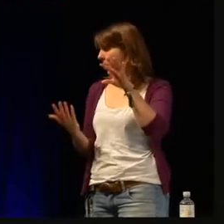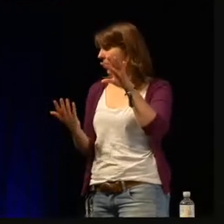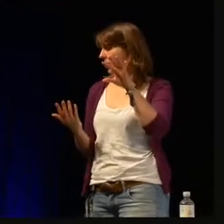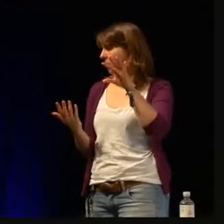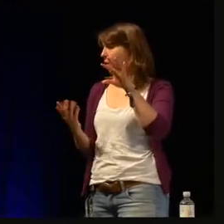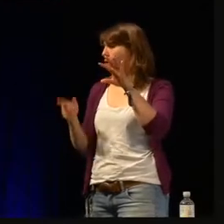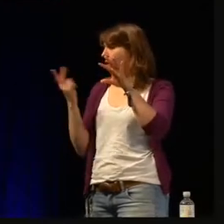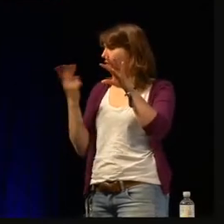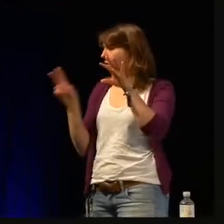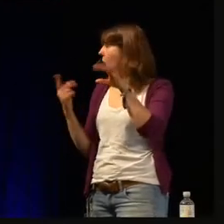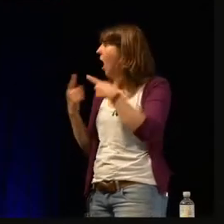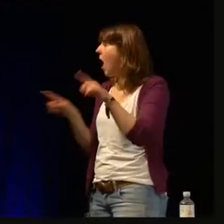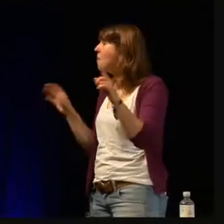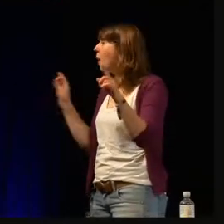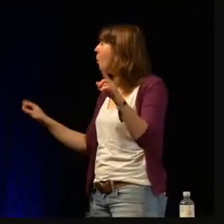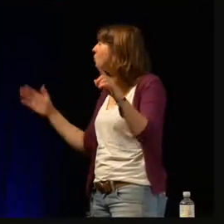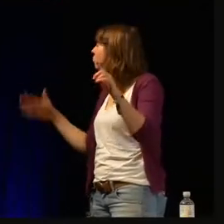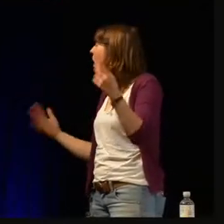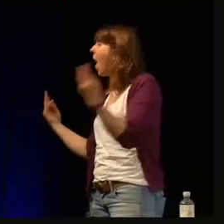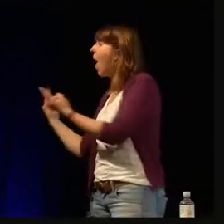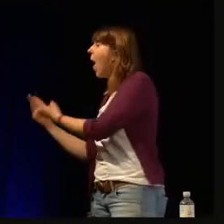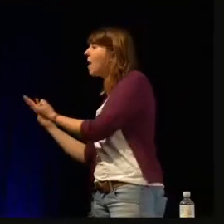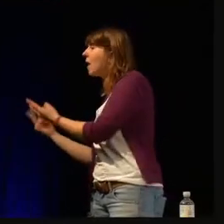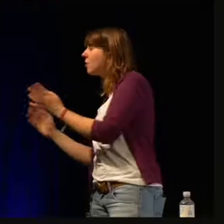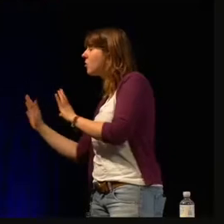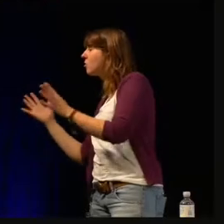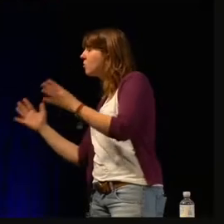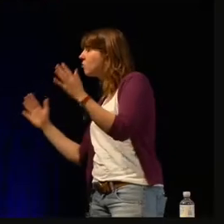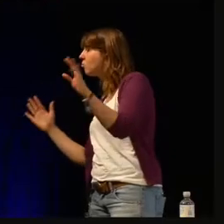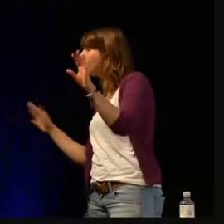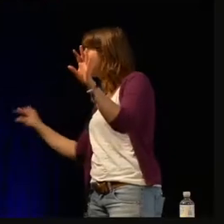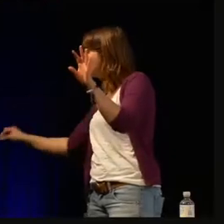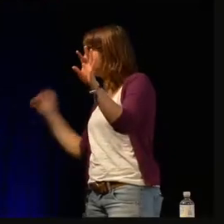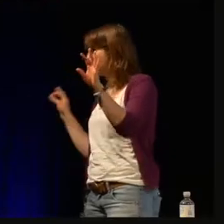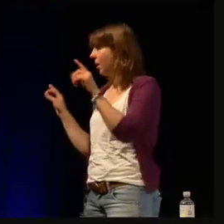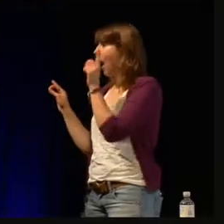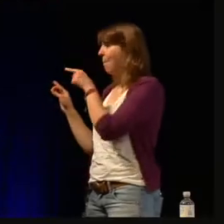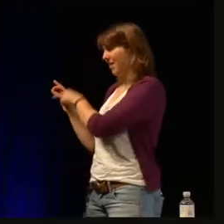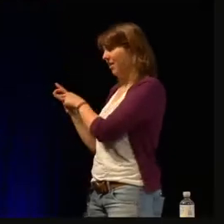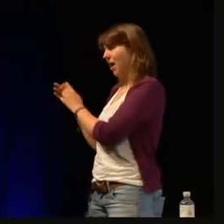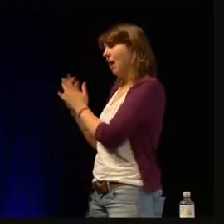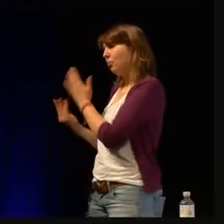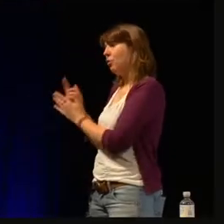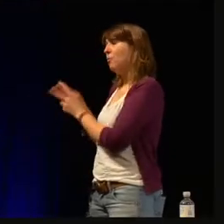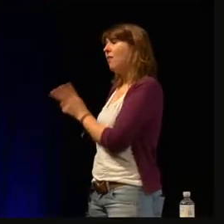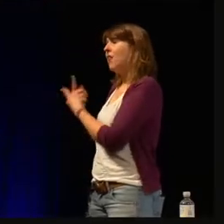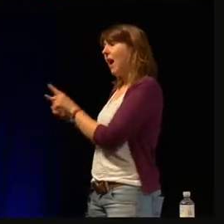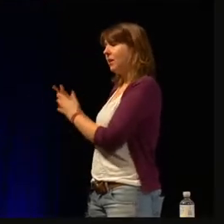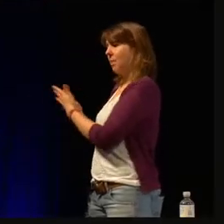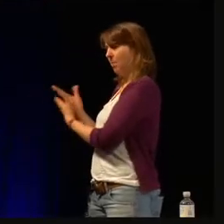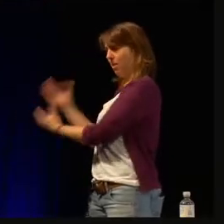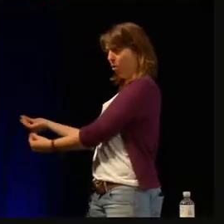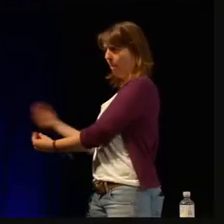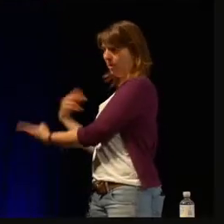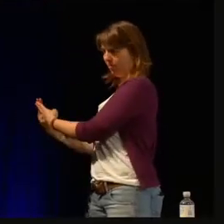properties, for example, traffic signs, and then find a very similar data point that the algorithm treats